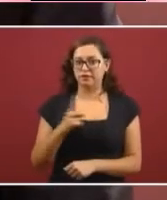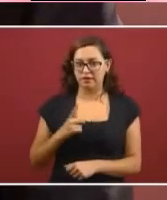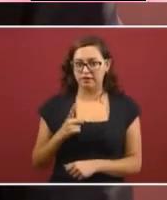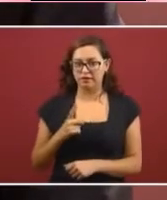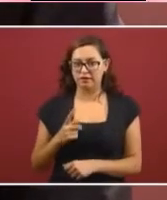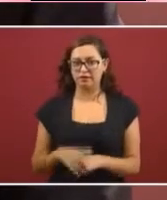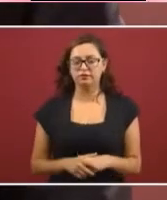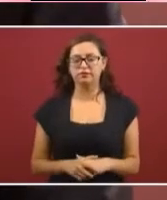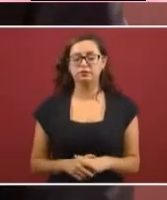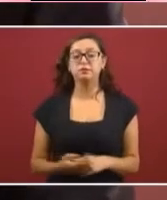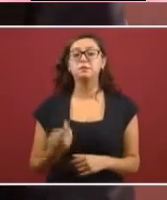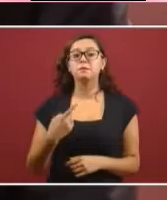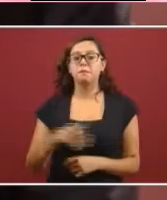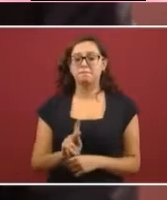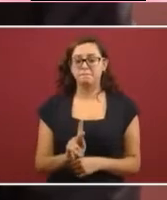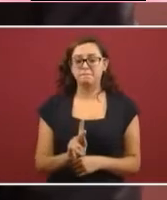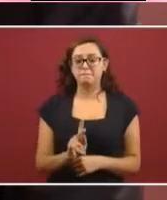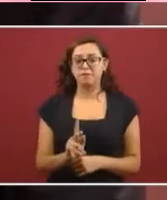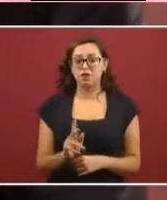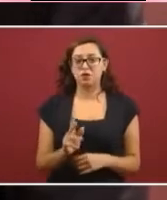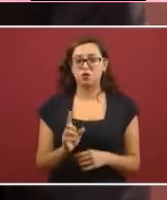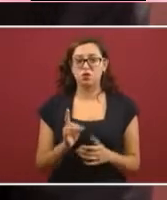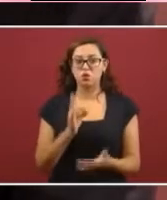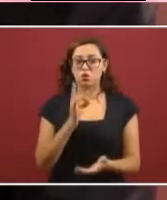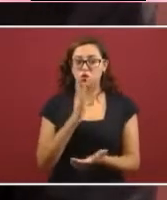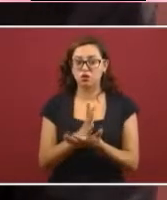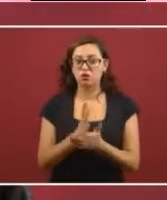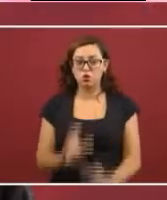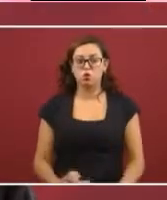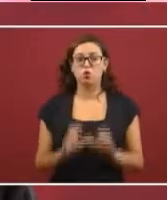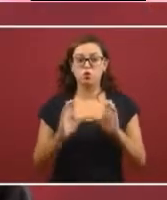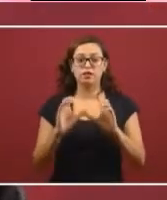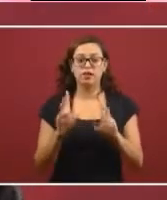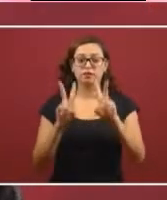for the consumer. But in general,